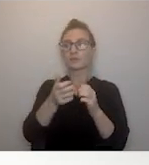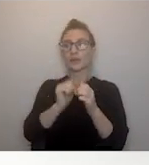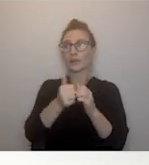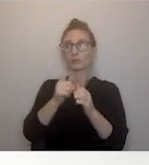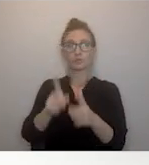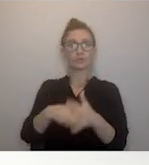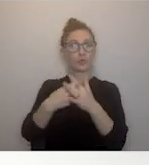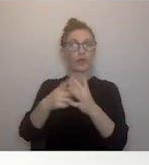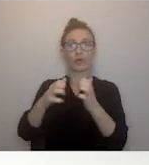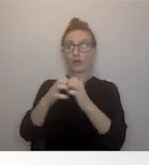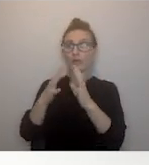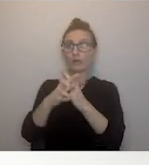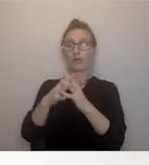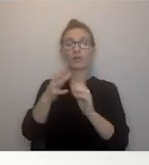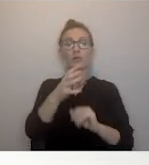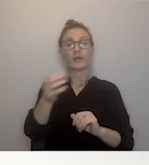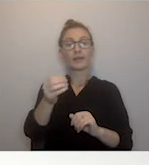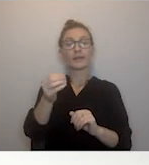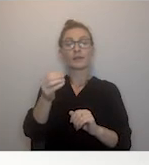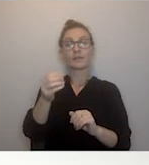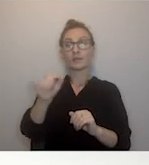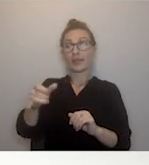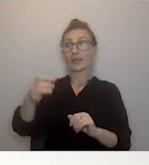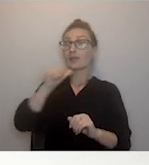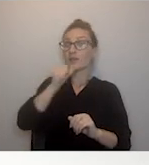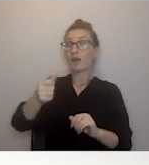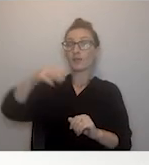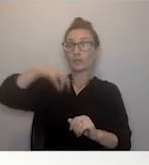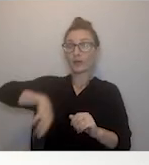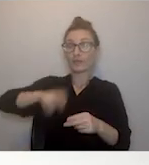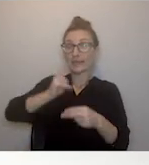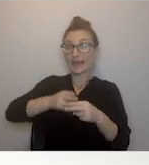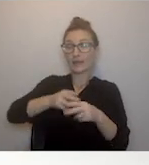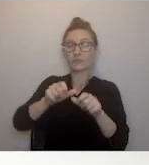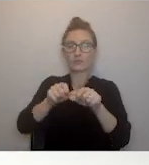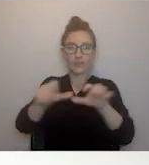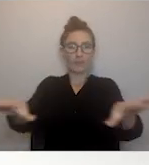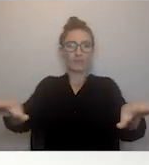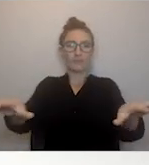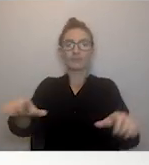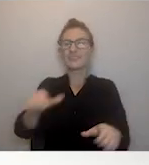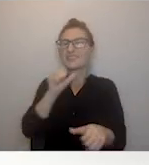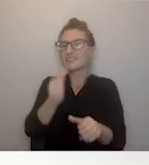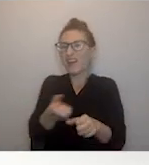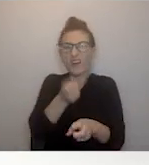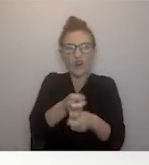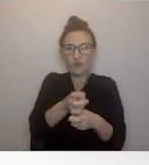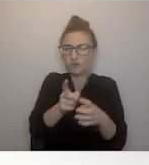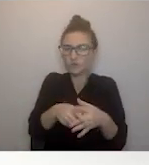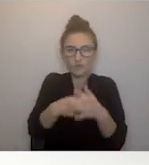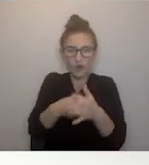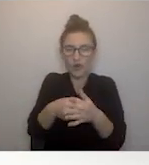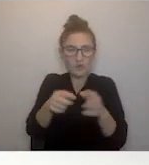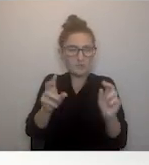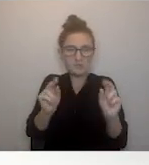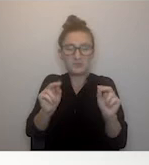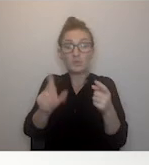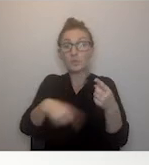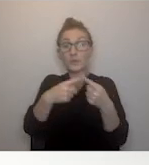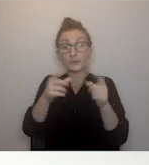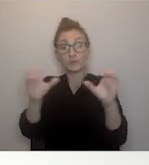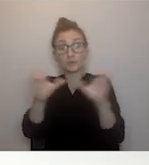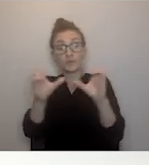just in regards to how to get started in creating getting the nonprofit name out there. It's not too terribly difficult to get